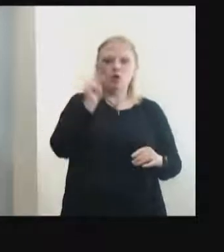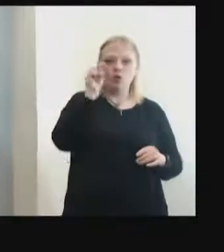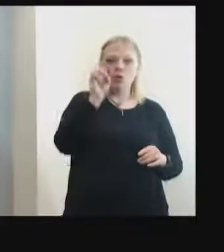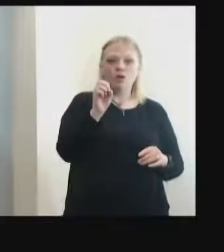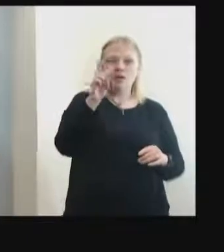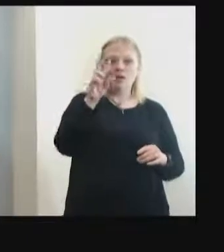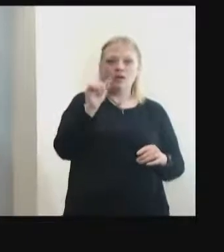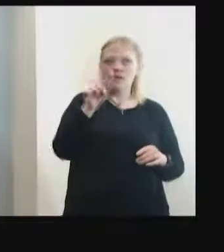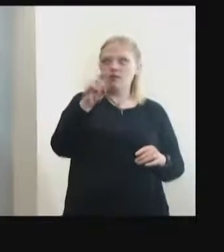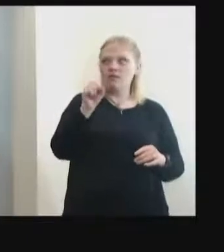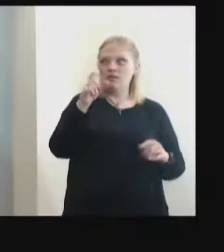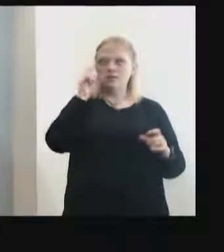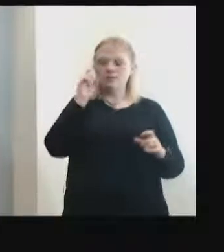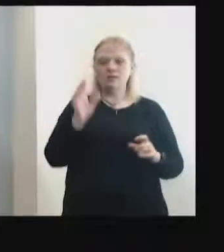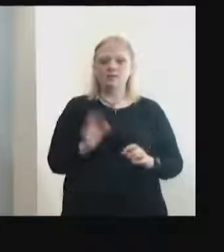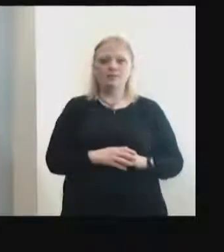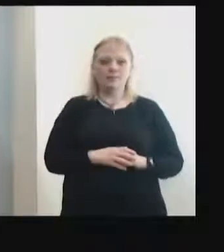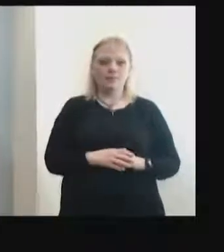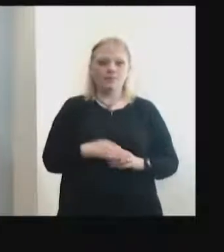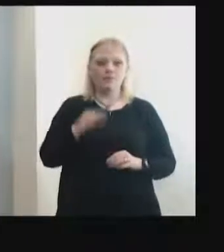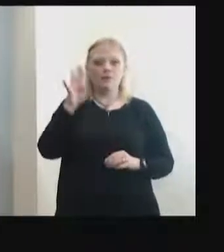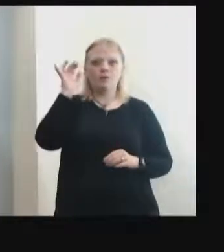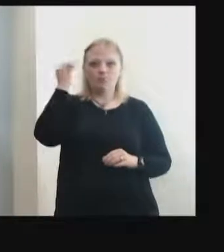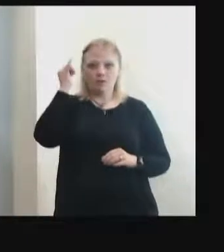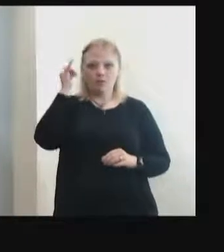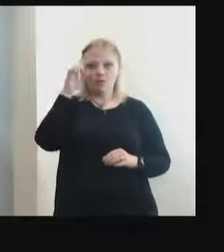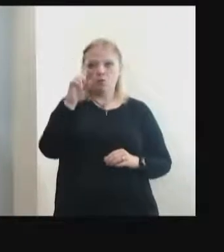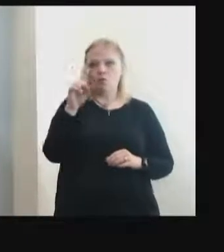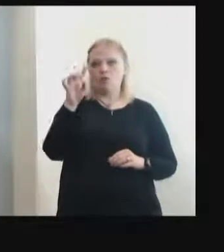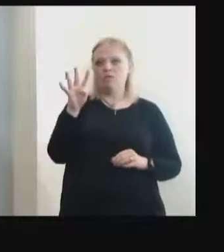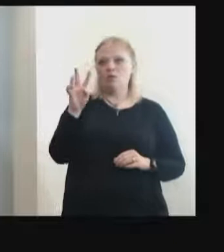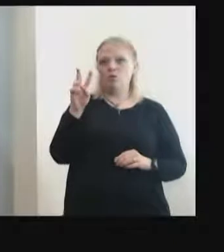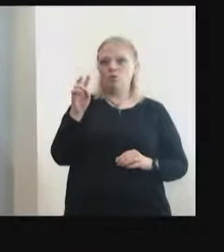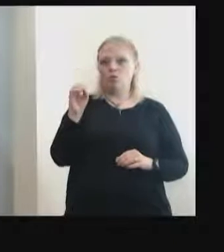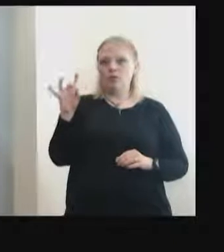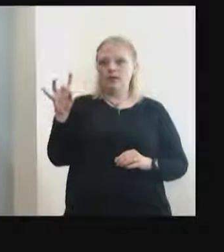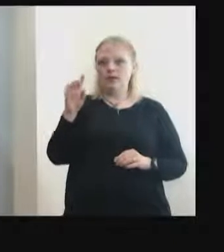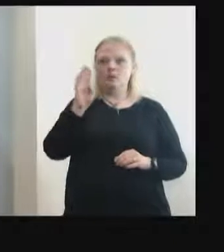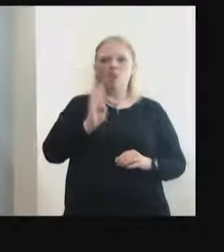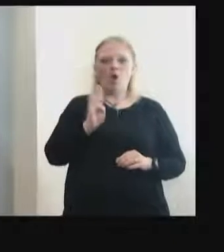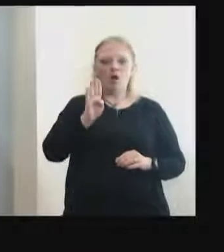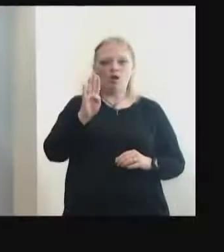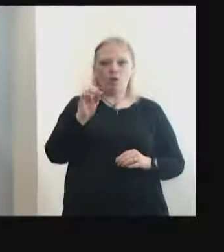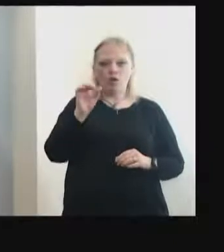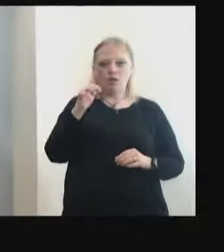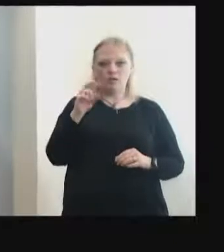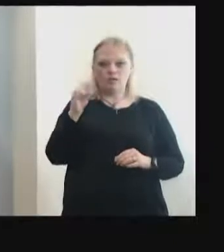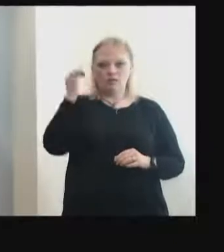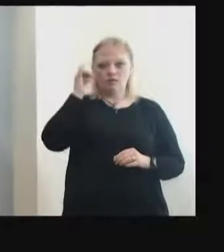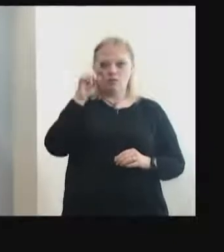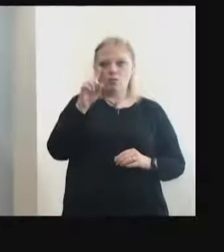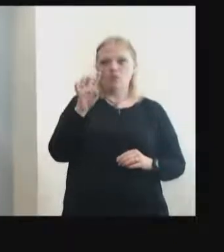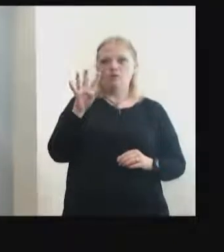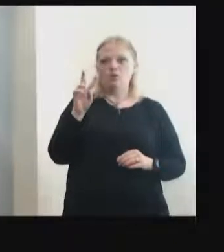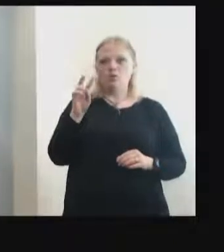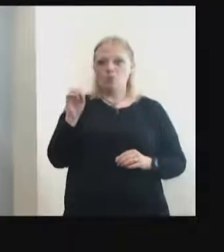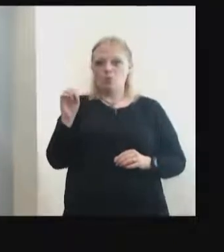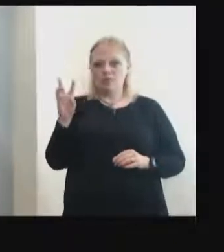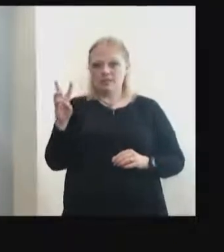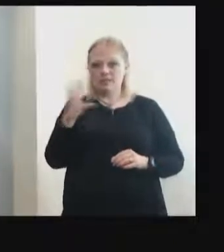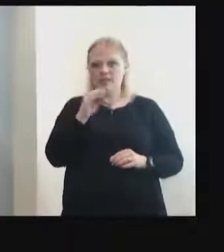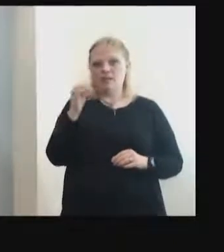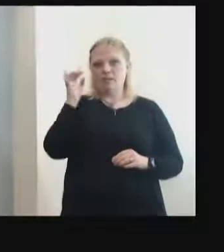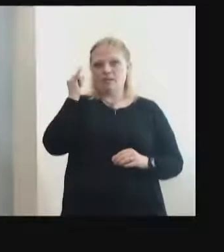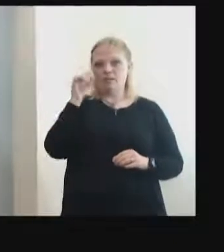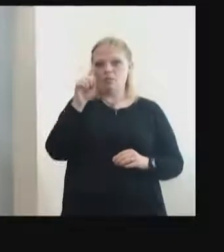that, no glasses. North Evans, Buffalo 14208, Boston, Buffalo 14206, and